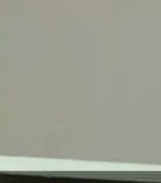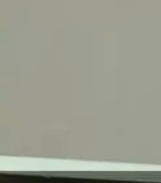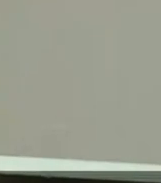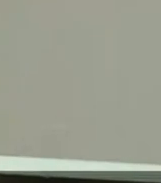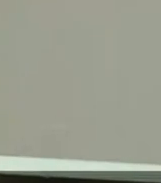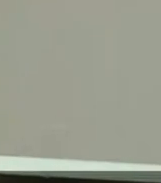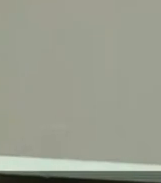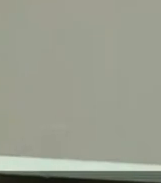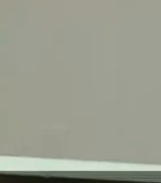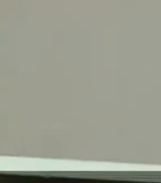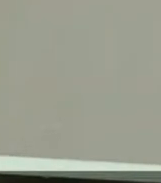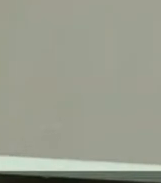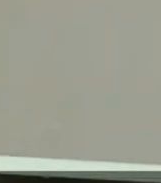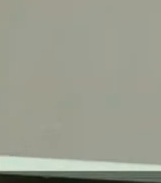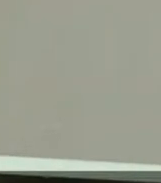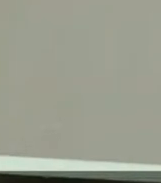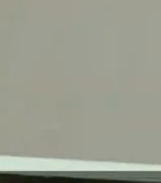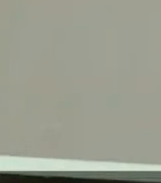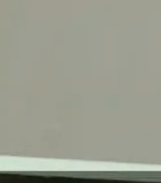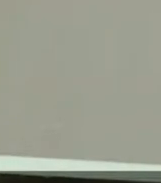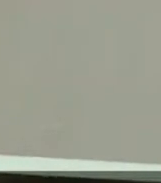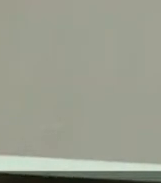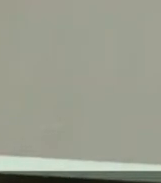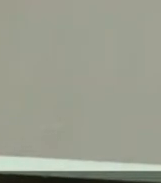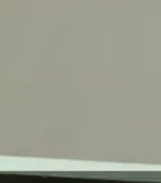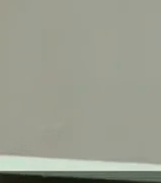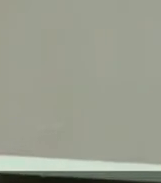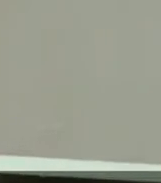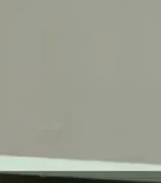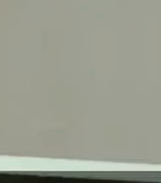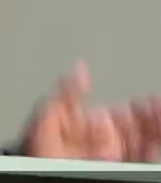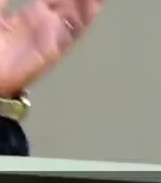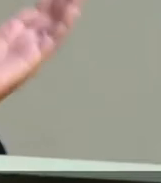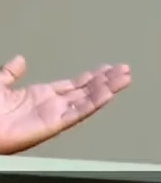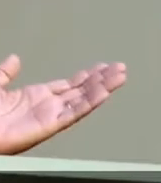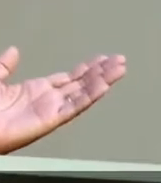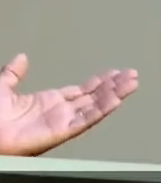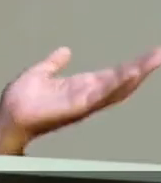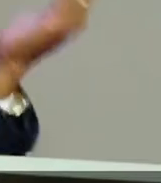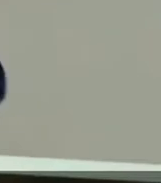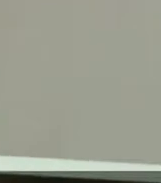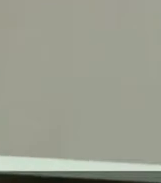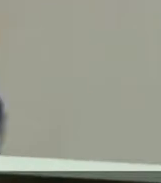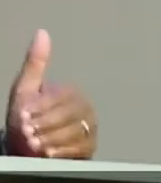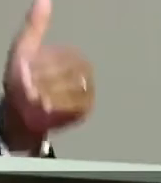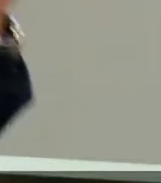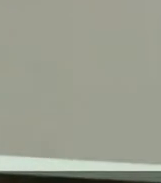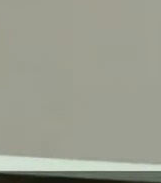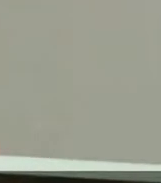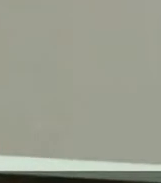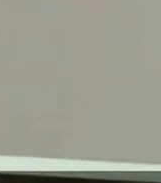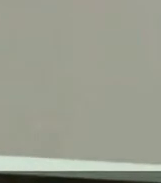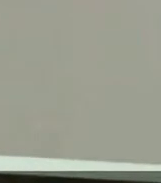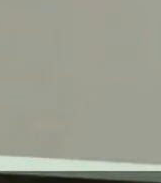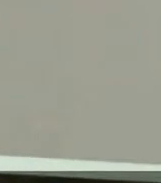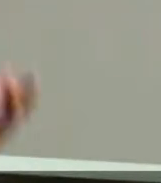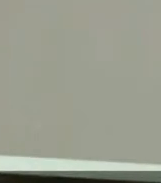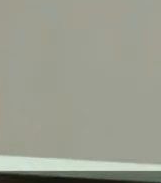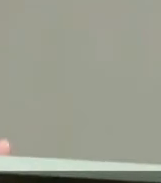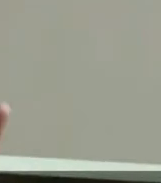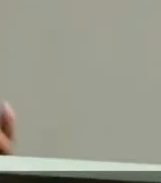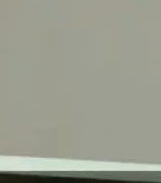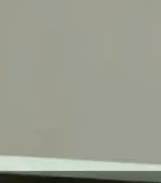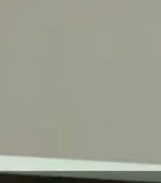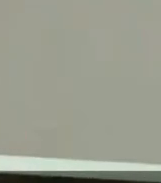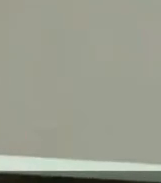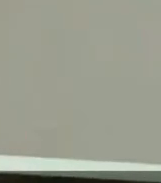There is no God like thee in heaven above or on earth below. Nobody like you who keep your covenant and mercy with your